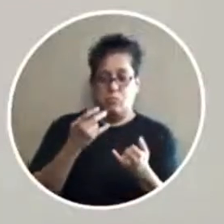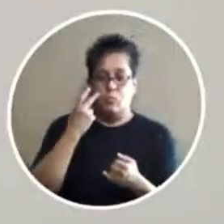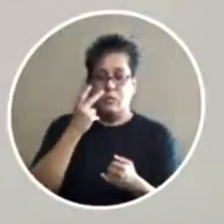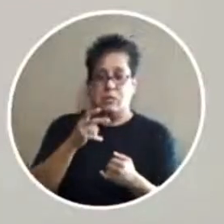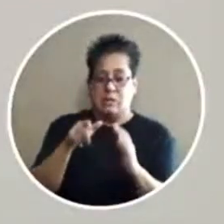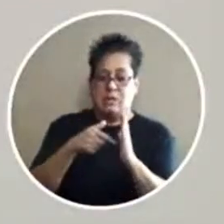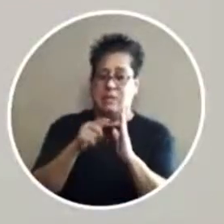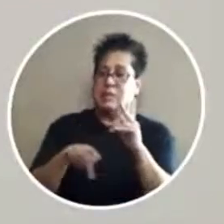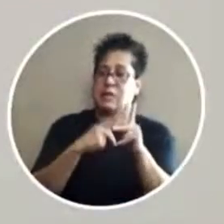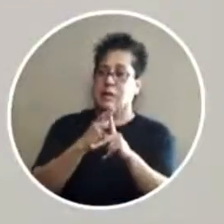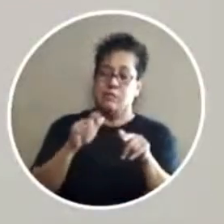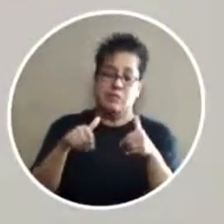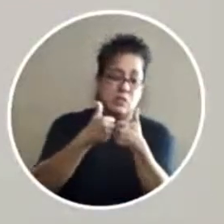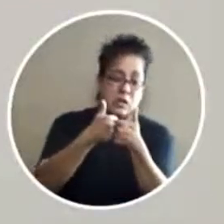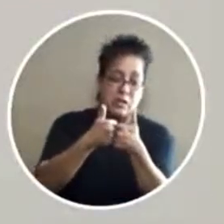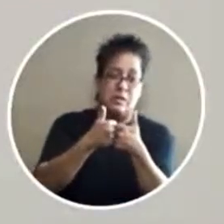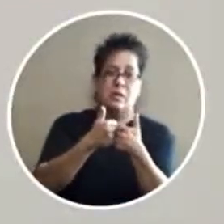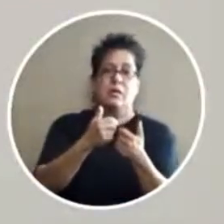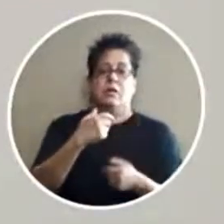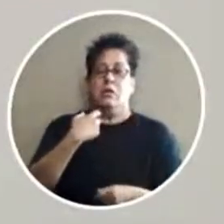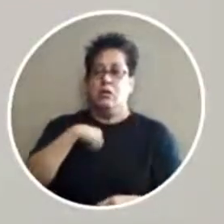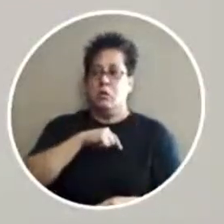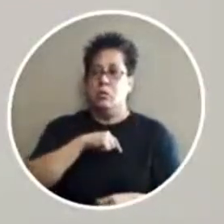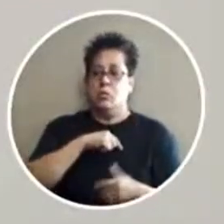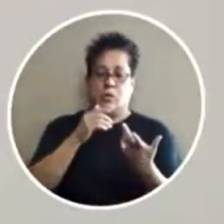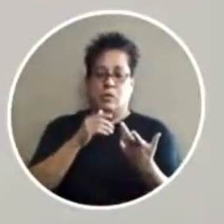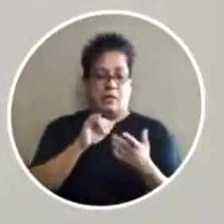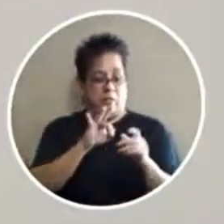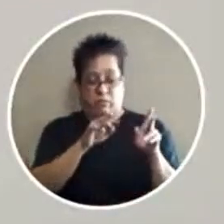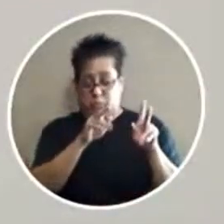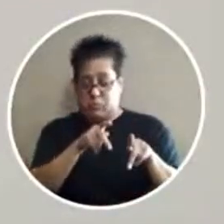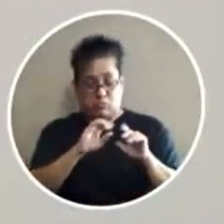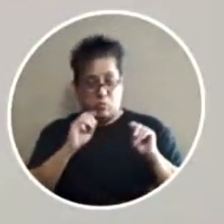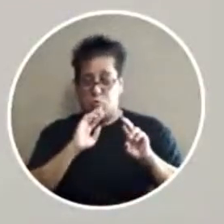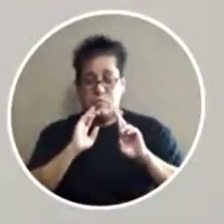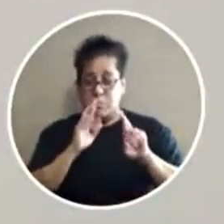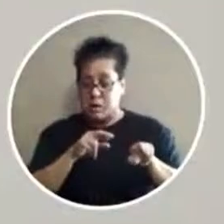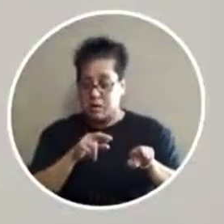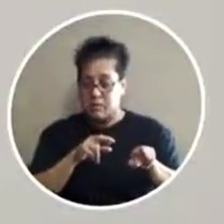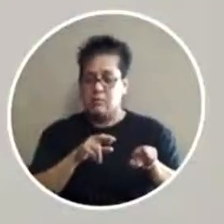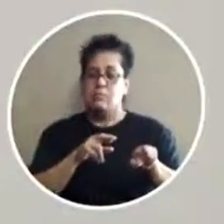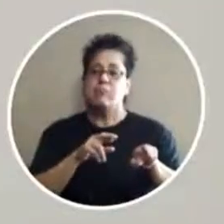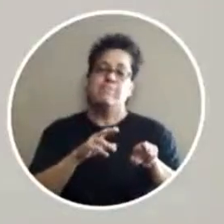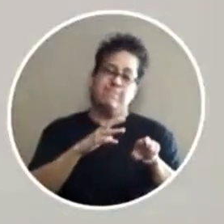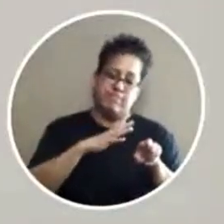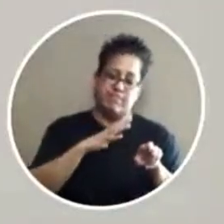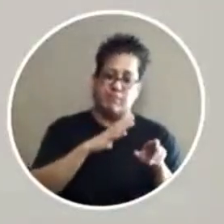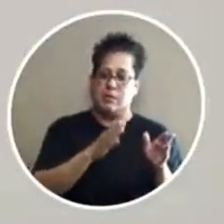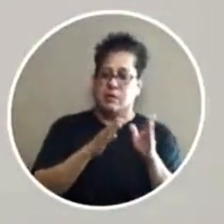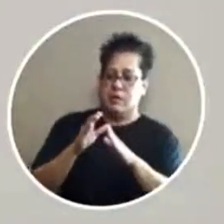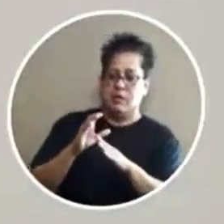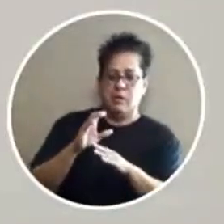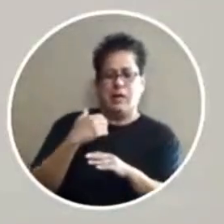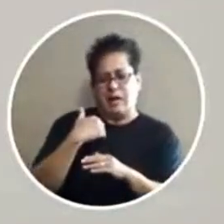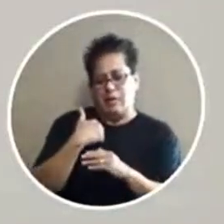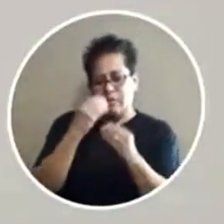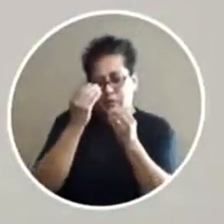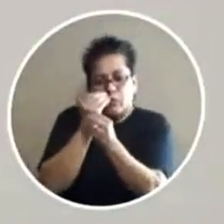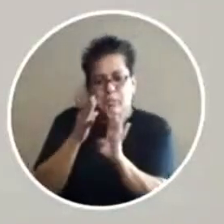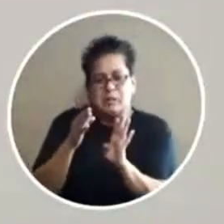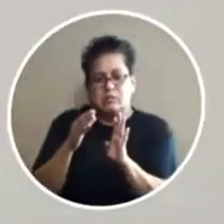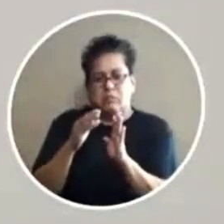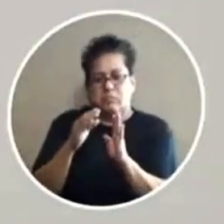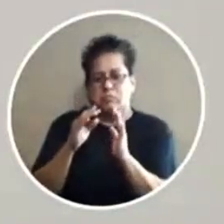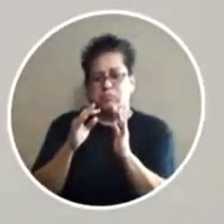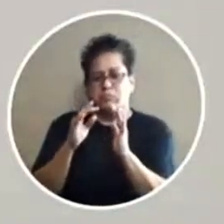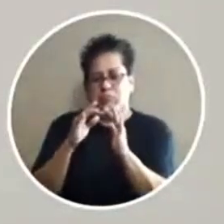these kind of challenges, is we are sending, if the individual doesn't respond, we have the contact information with us. So